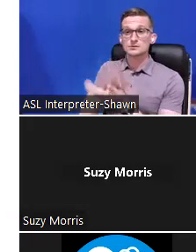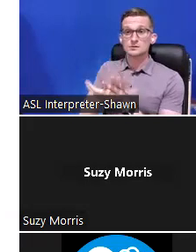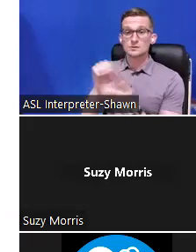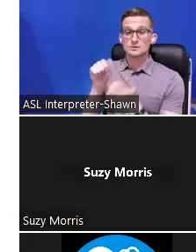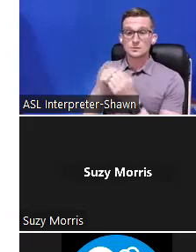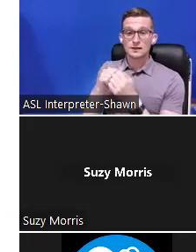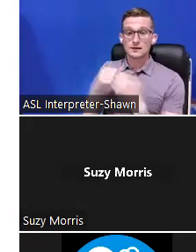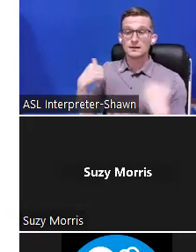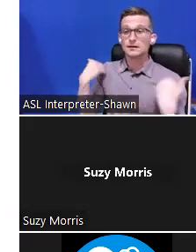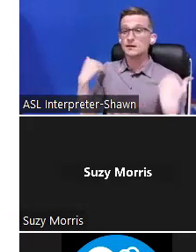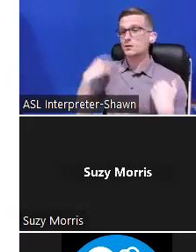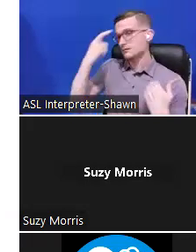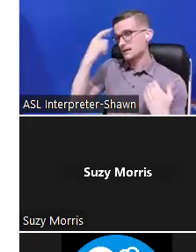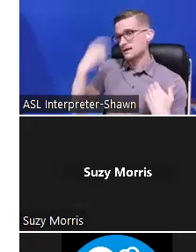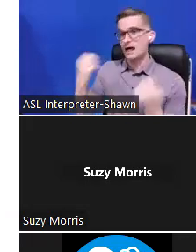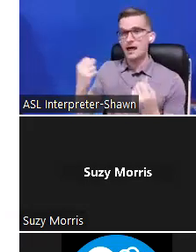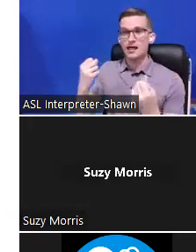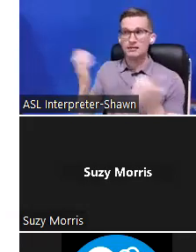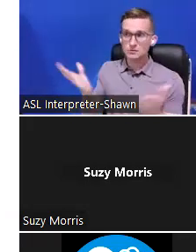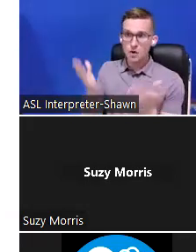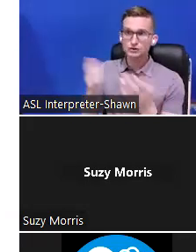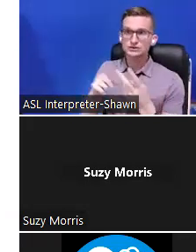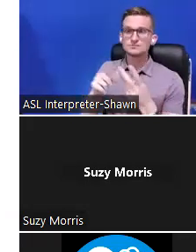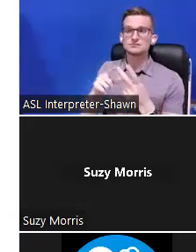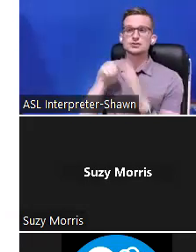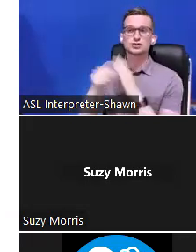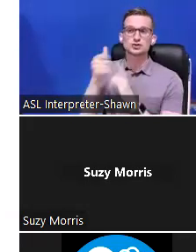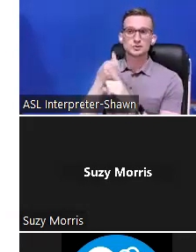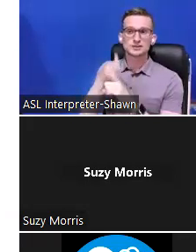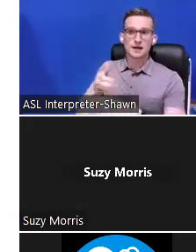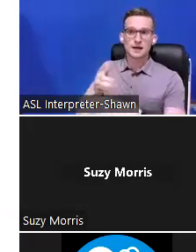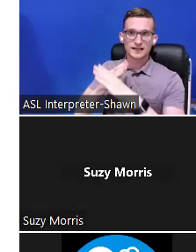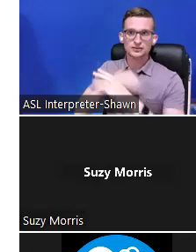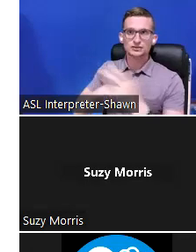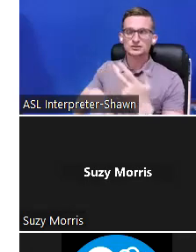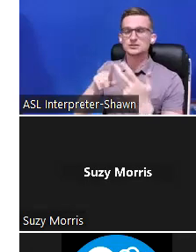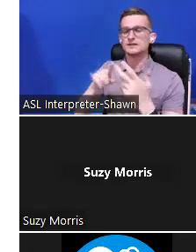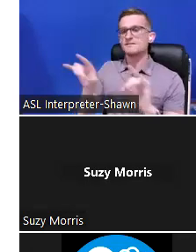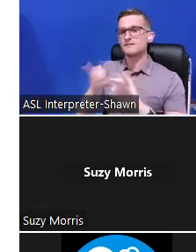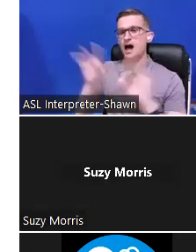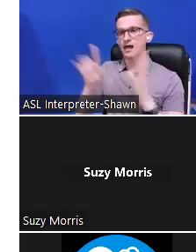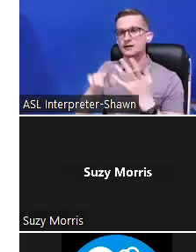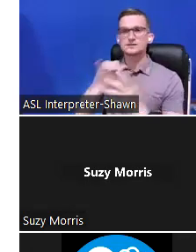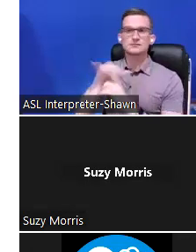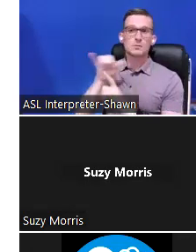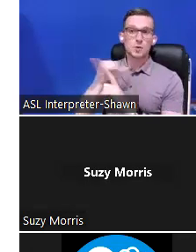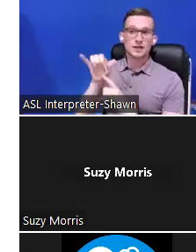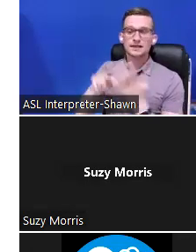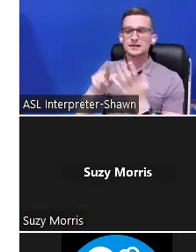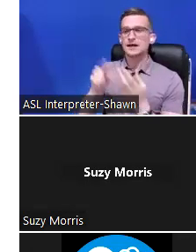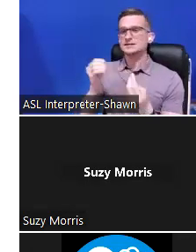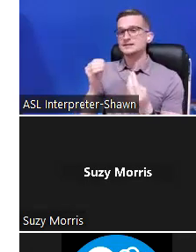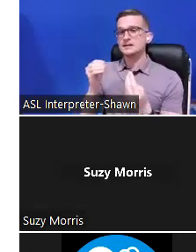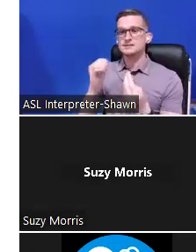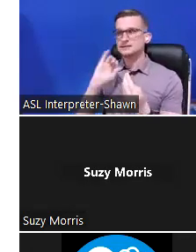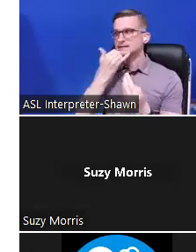health promotion, suicide prevention, violence, bullying, and substance misuse.